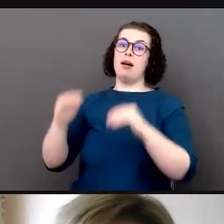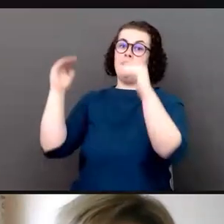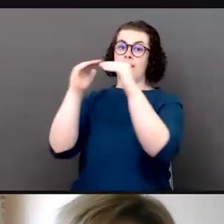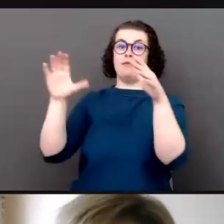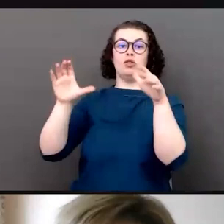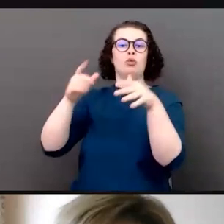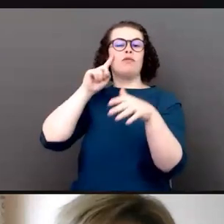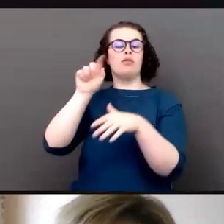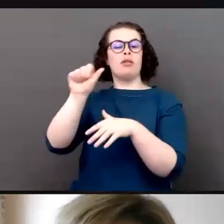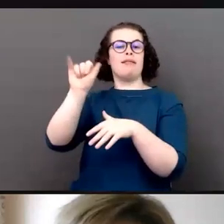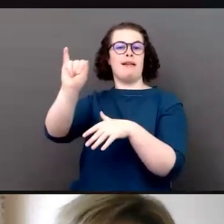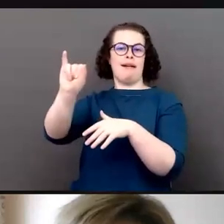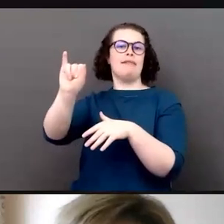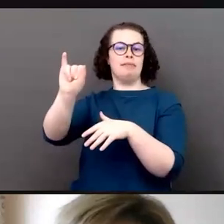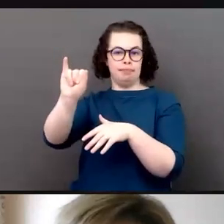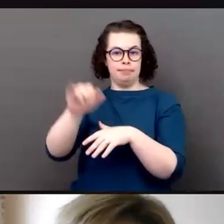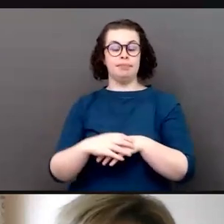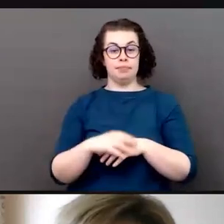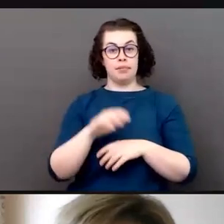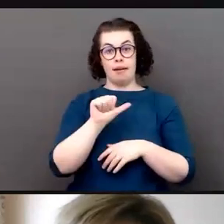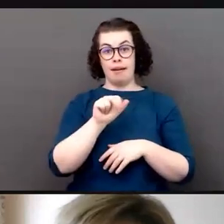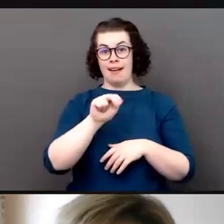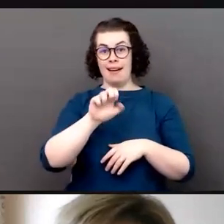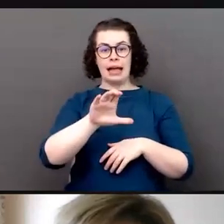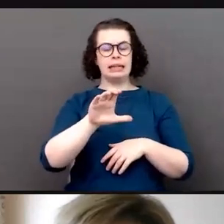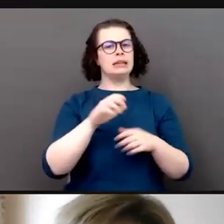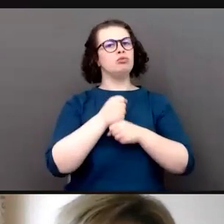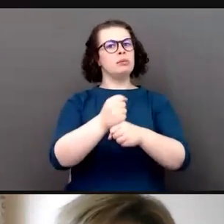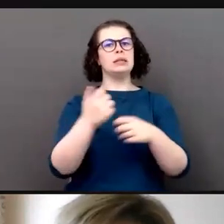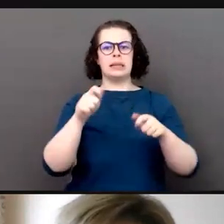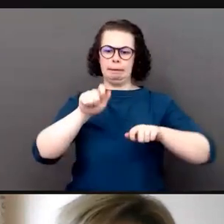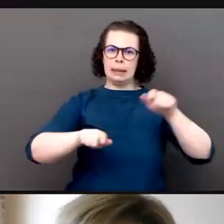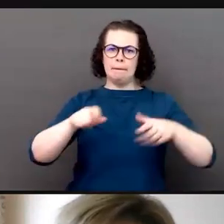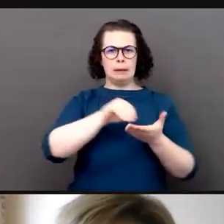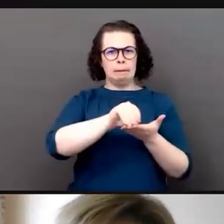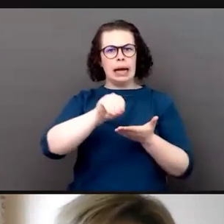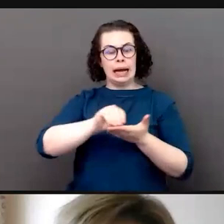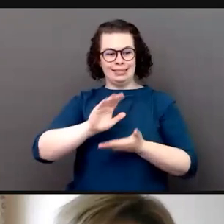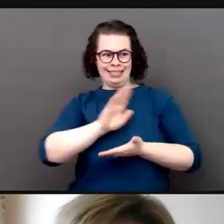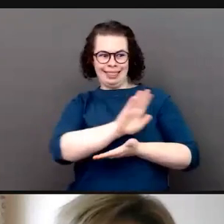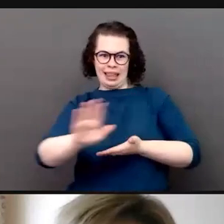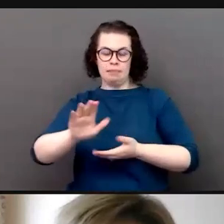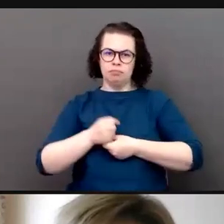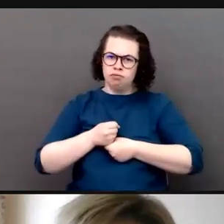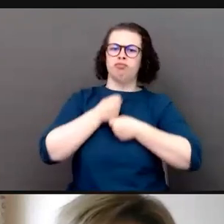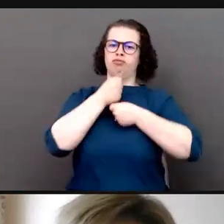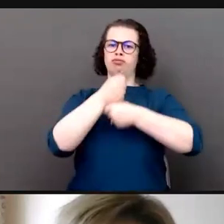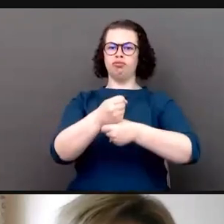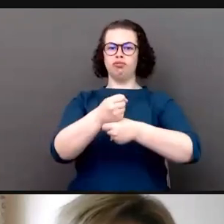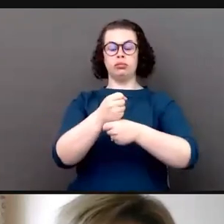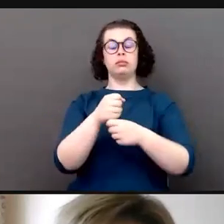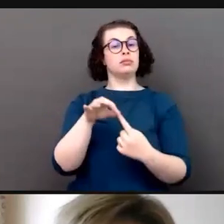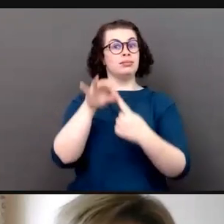and ethics. ANEC is the European consumer voice in standardization and defends the European consumer interest in the creation of